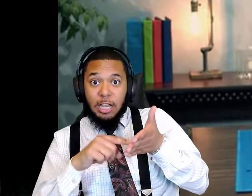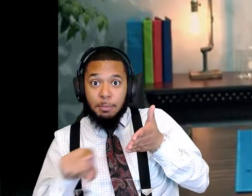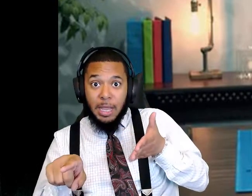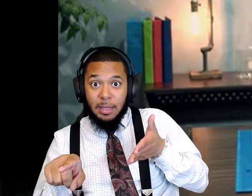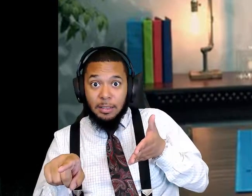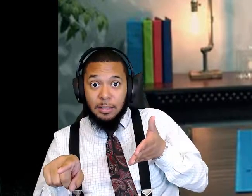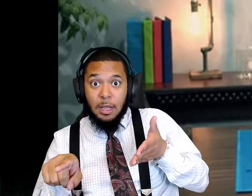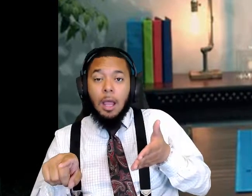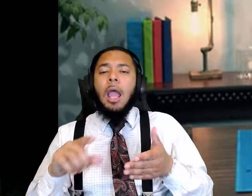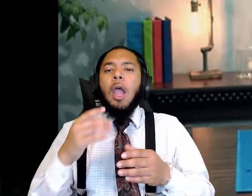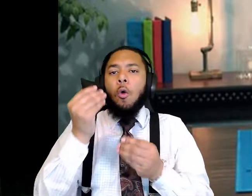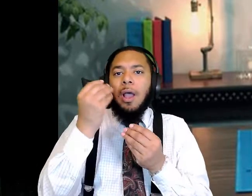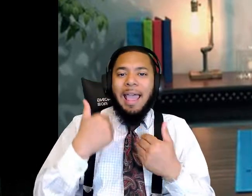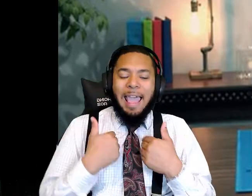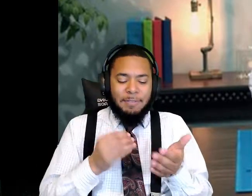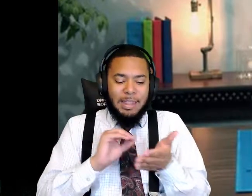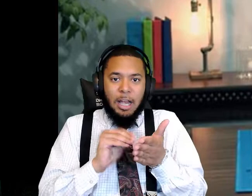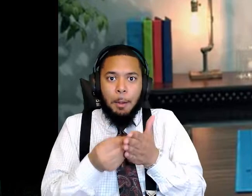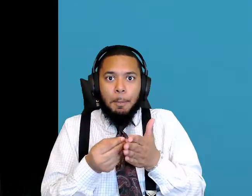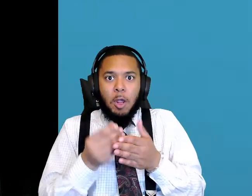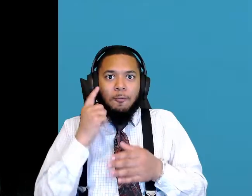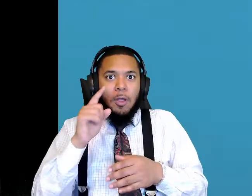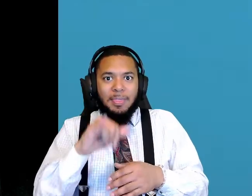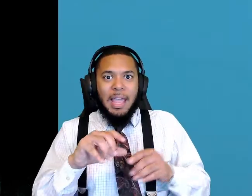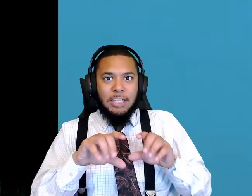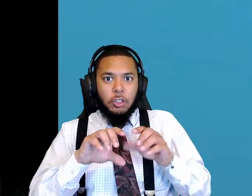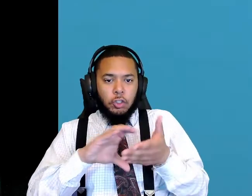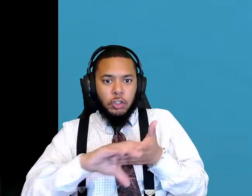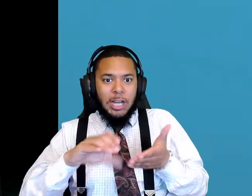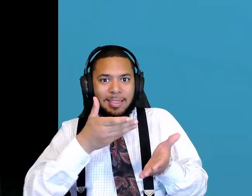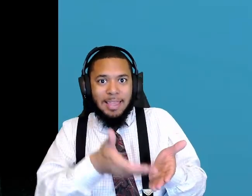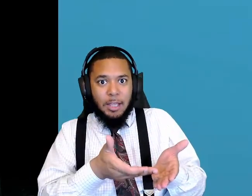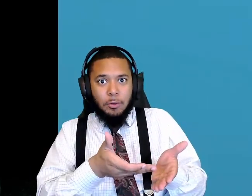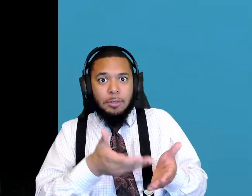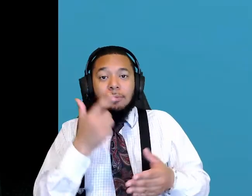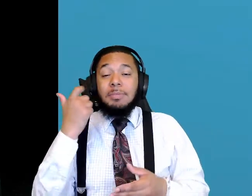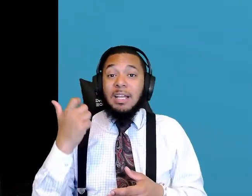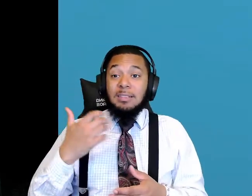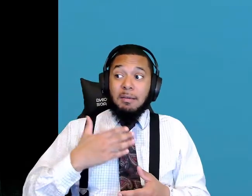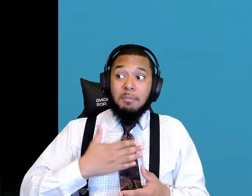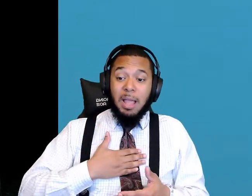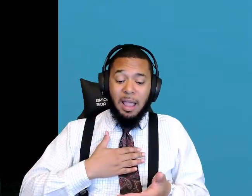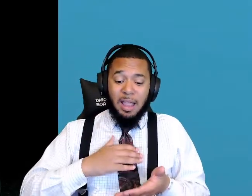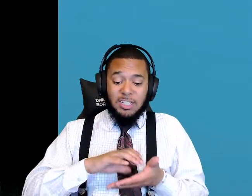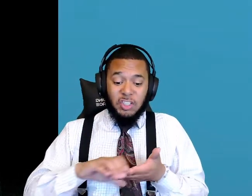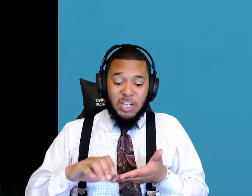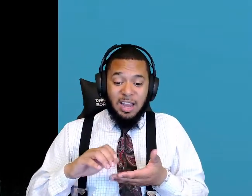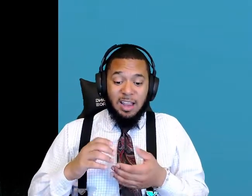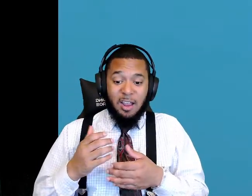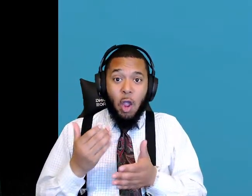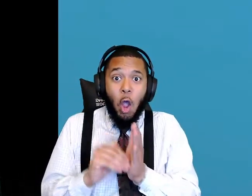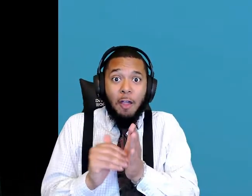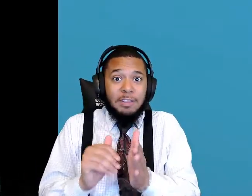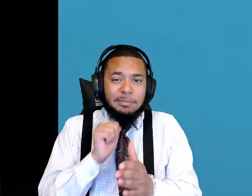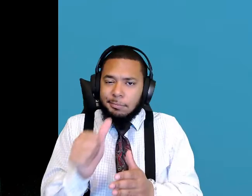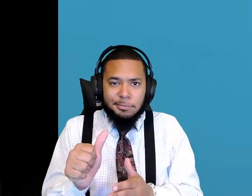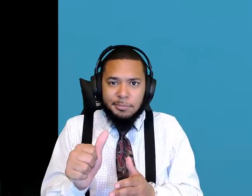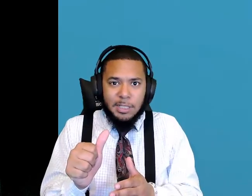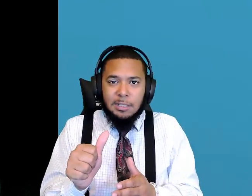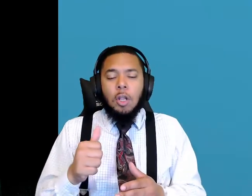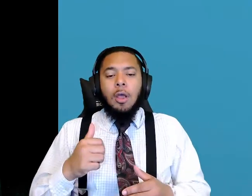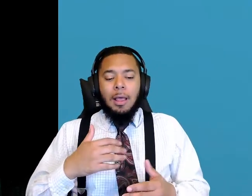checks, 50 checks, or 100 checks. Because I don't use mine that often, that was the 5th check I'd written out of that booklet